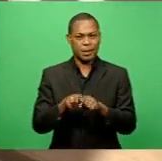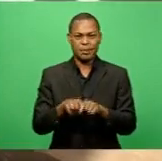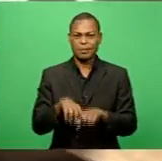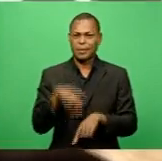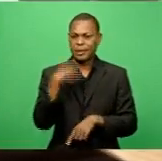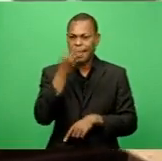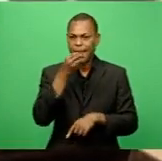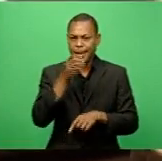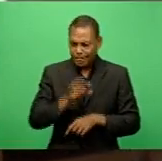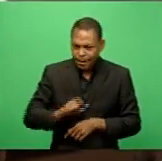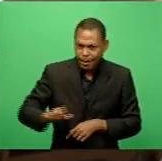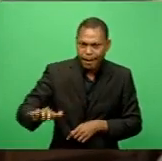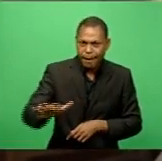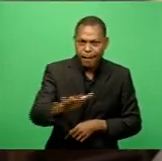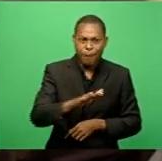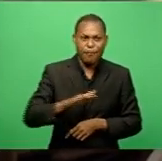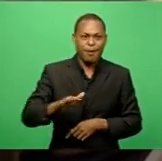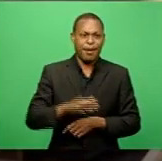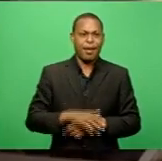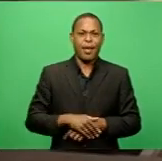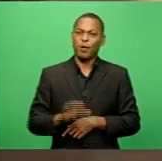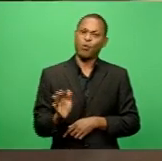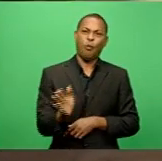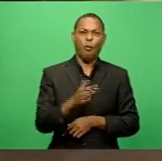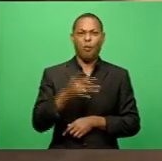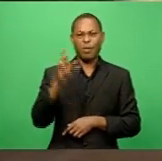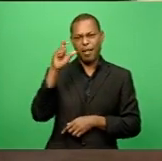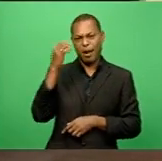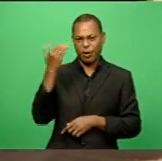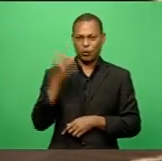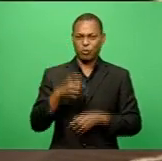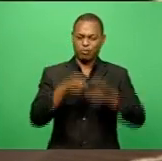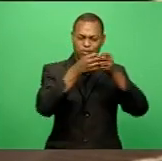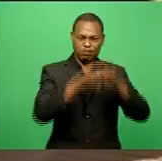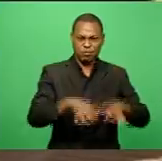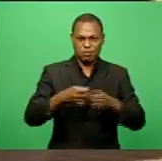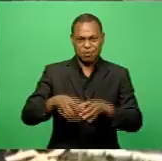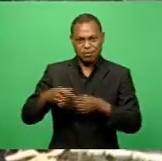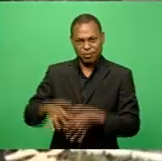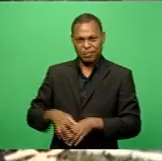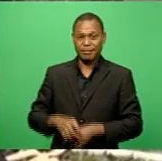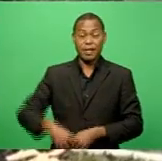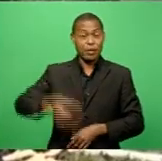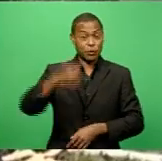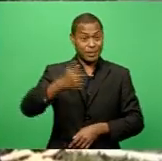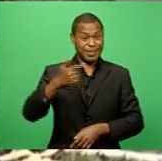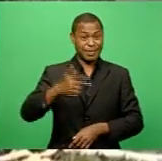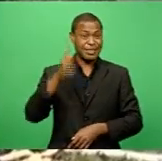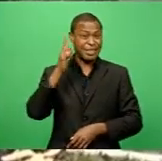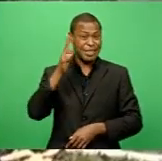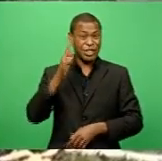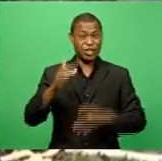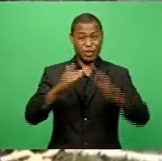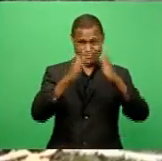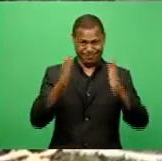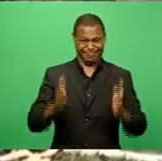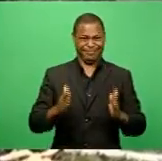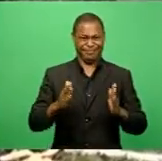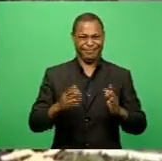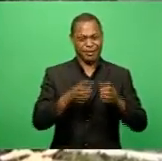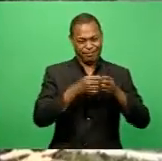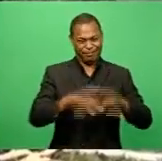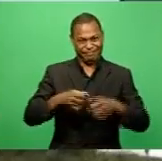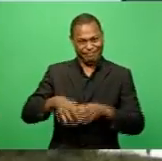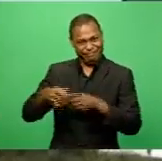school building, which housed all classrooms, is also destroyed. All 17 teachers' quarters also suffered severe